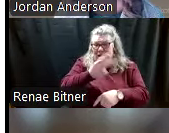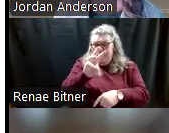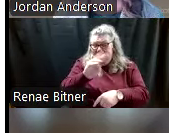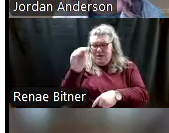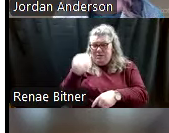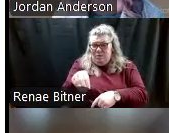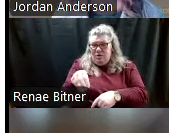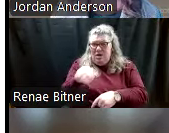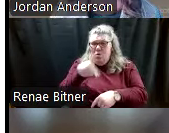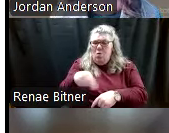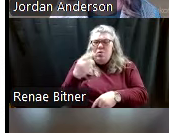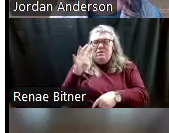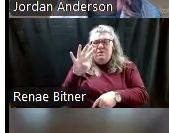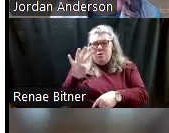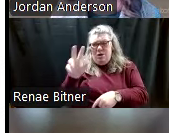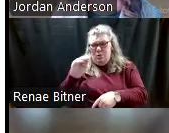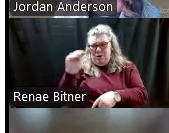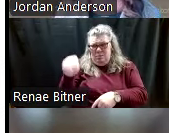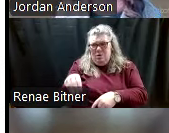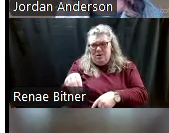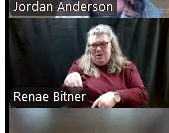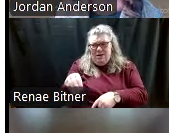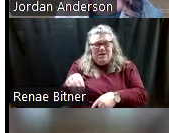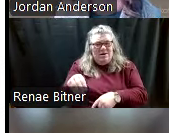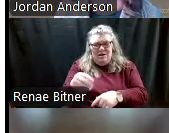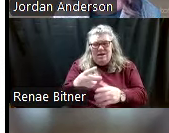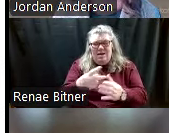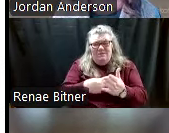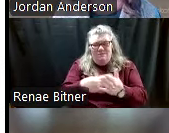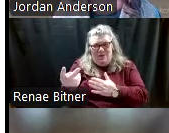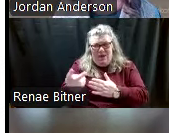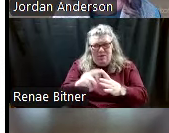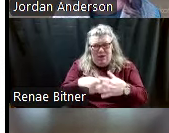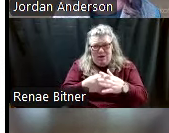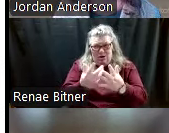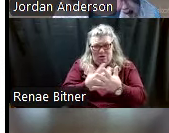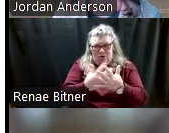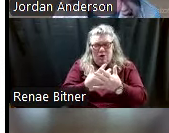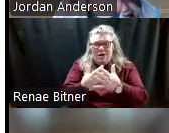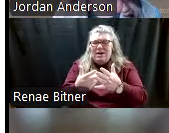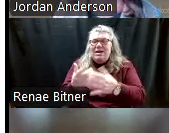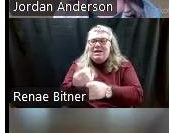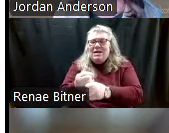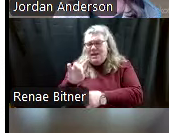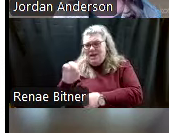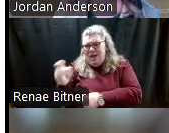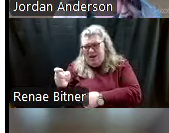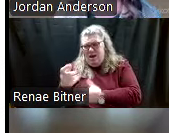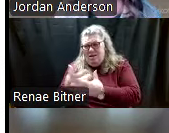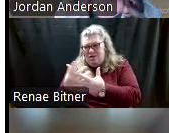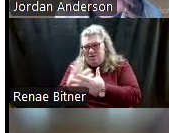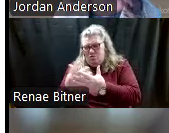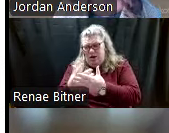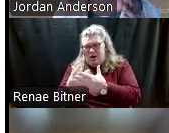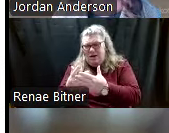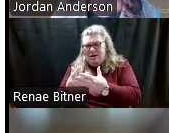96%, only 43% not passing that initial screening received diagnostic hearing evaluation by 3 months of